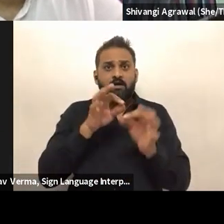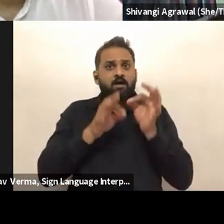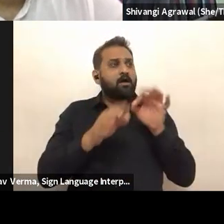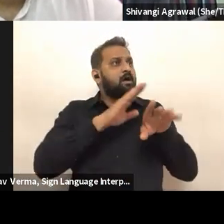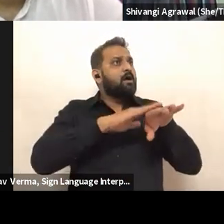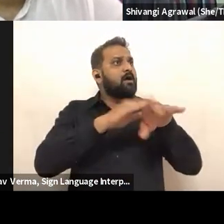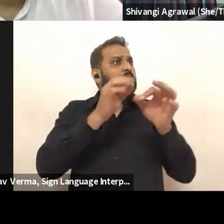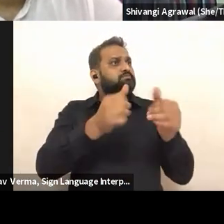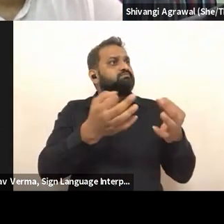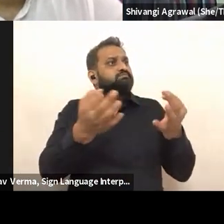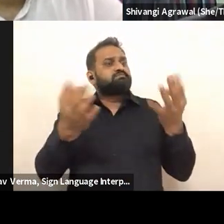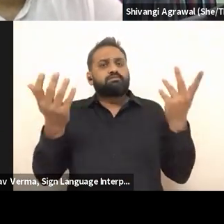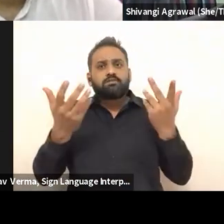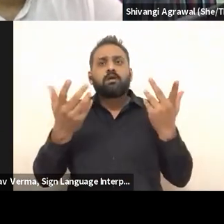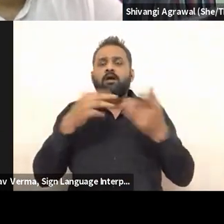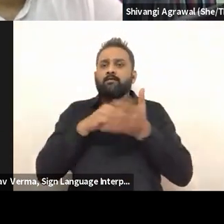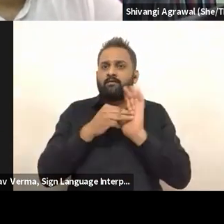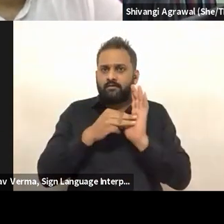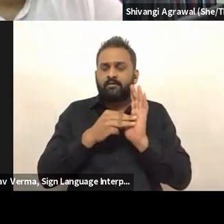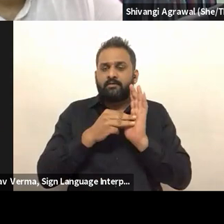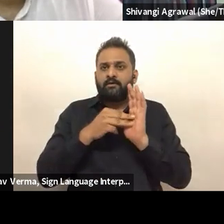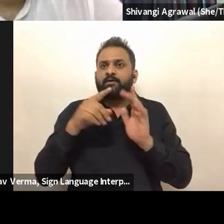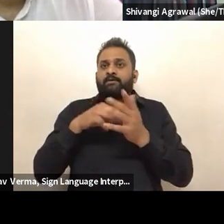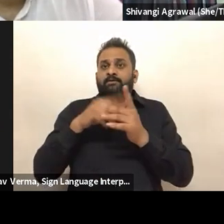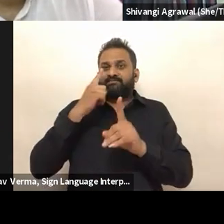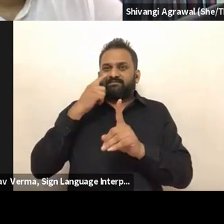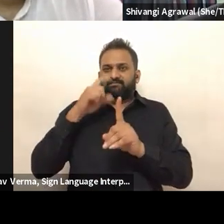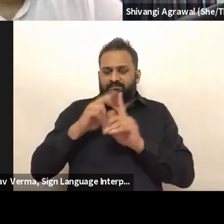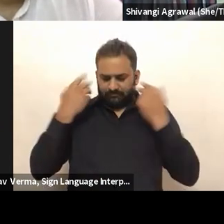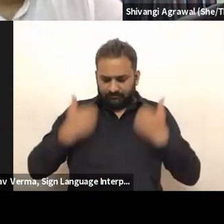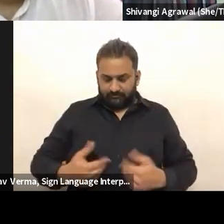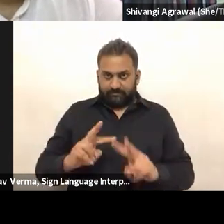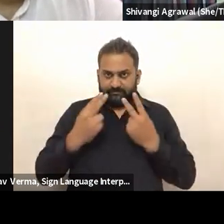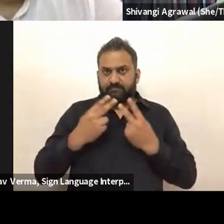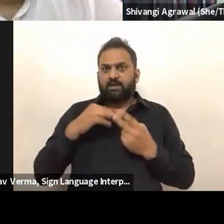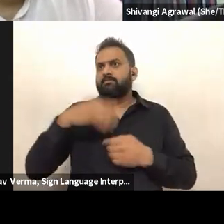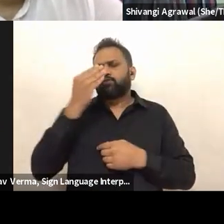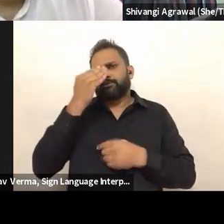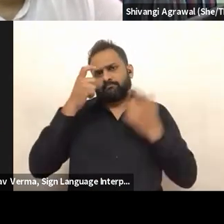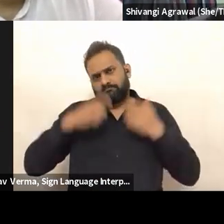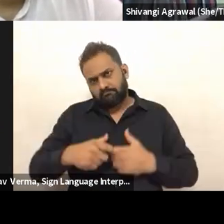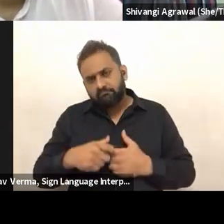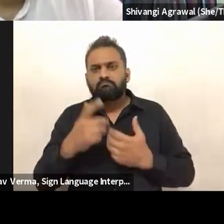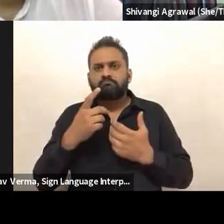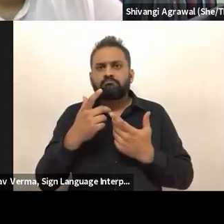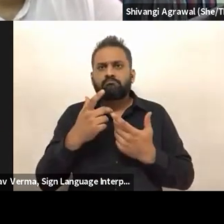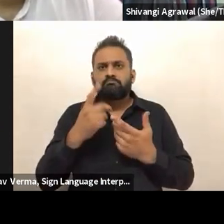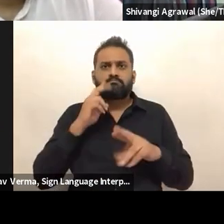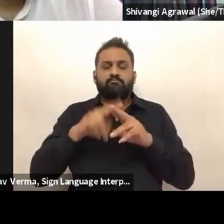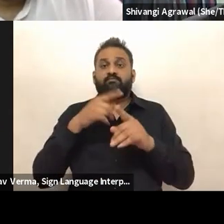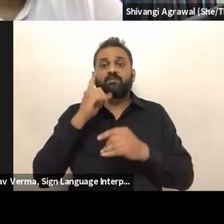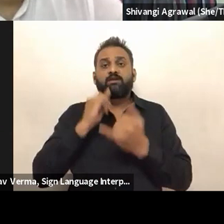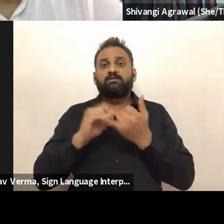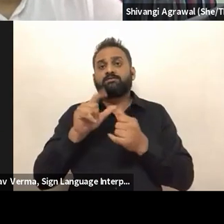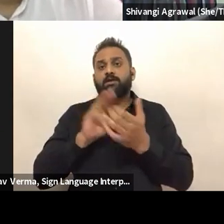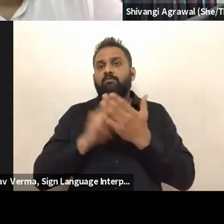talk about a different identity of Muslims. I think when you look at Islam itself